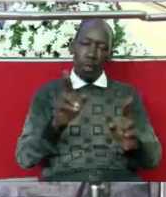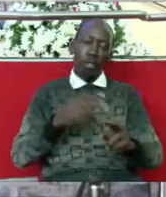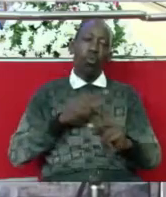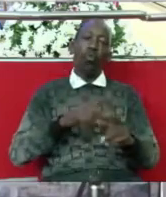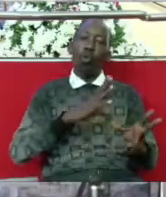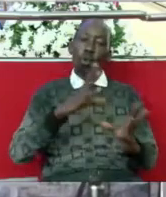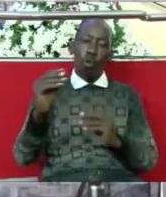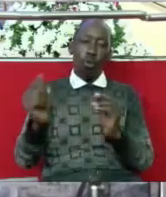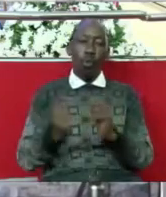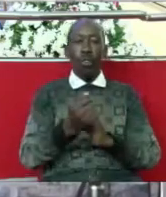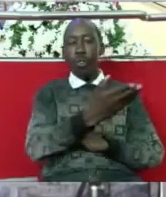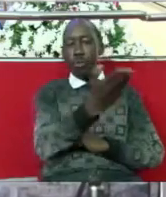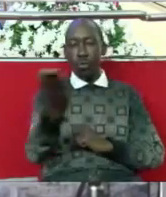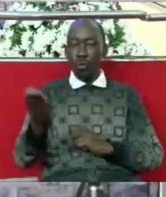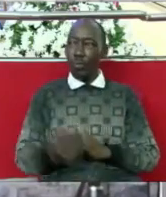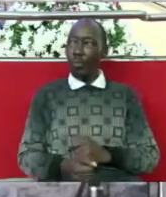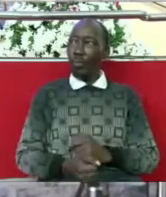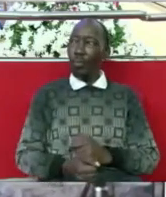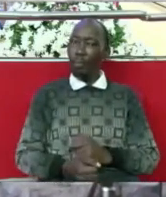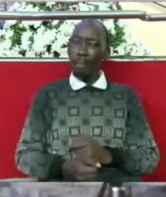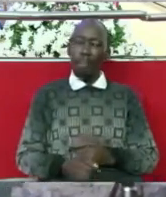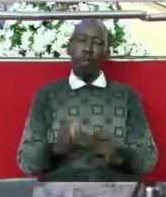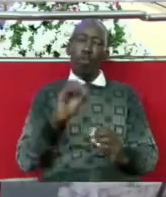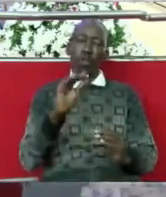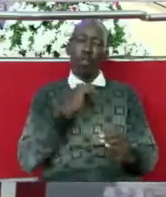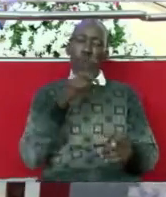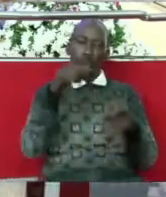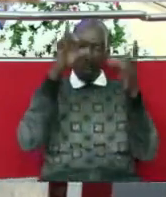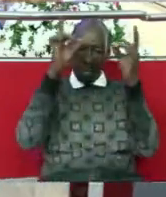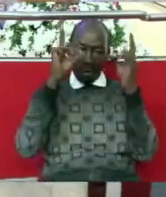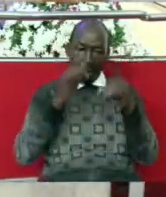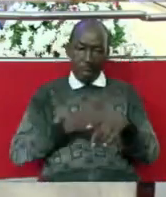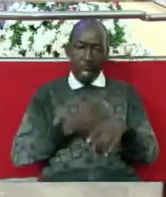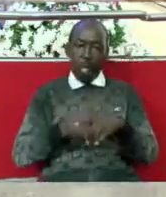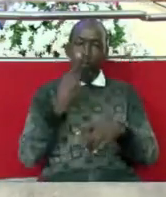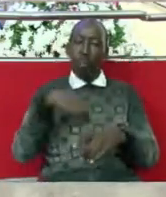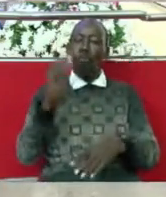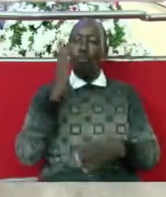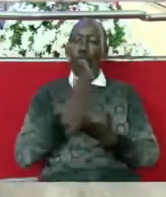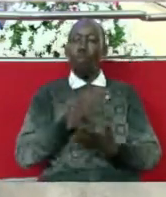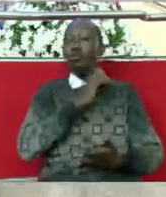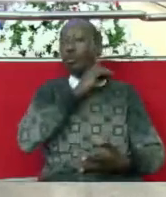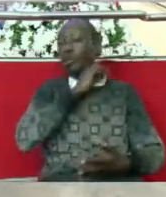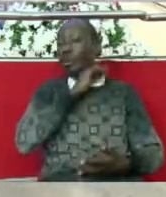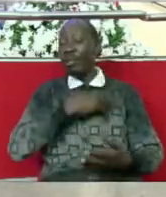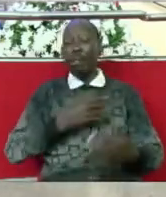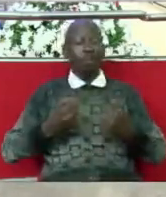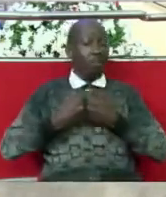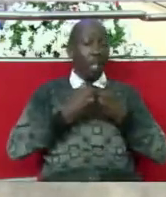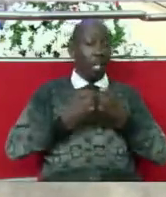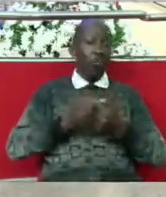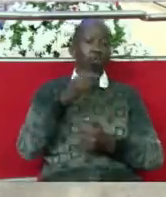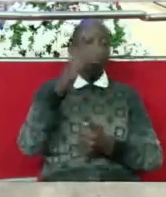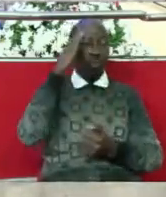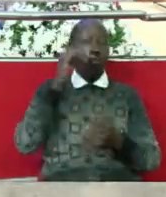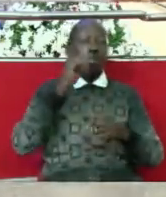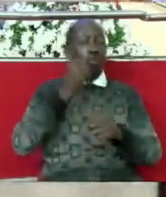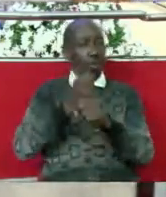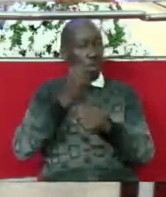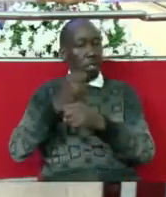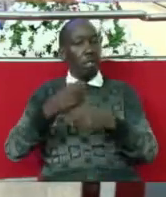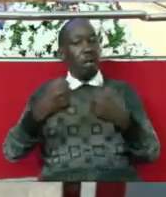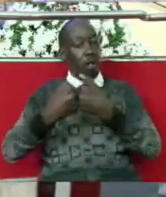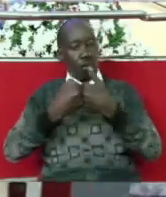you. And so it is time for us to stop complaining about the storm if you know you created the storm.